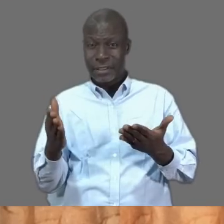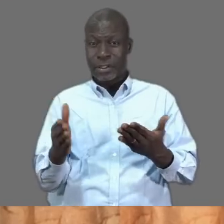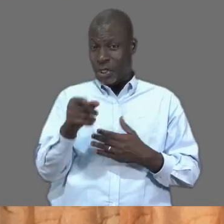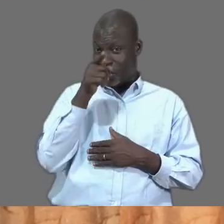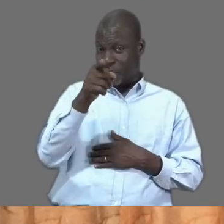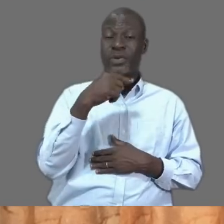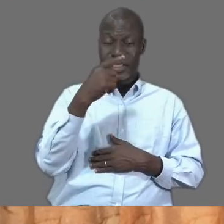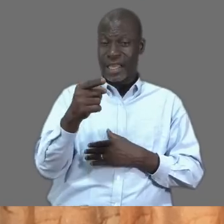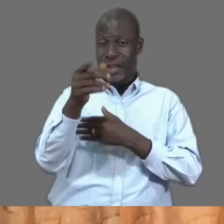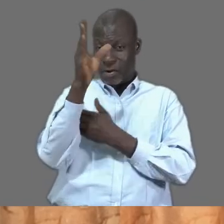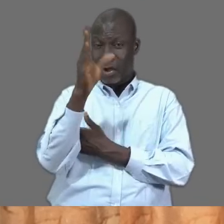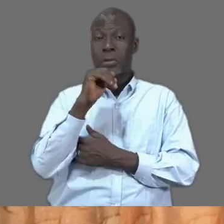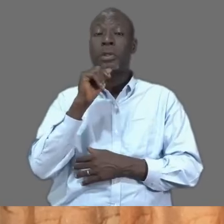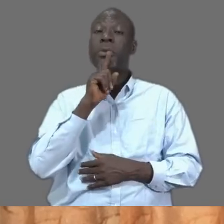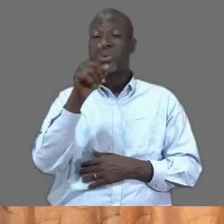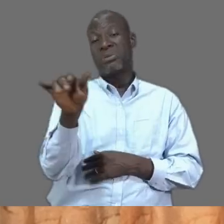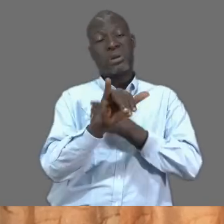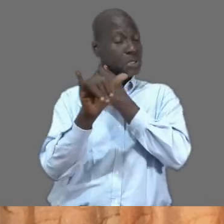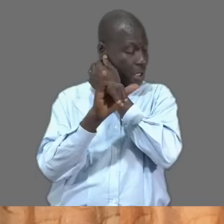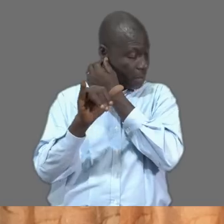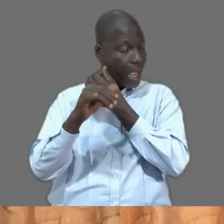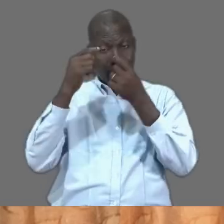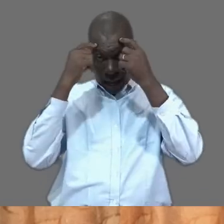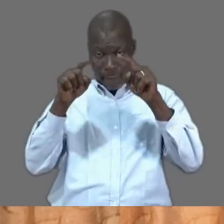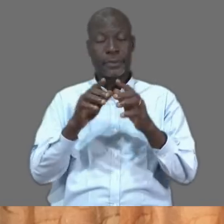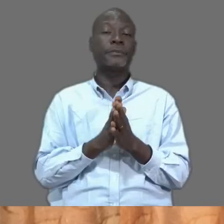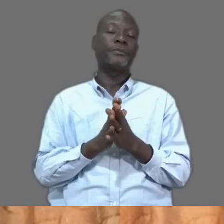no enya no kware a se ya ena etoye